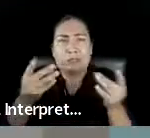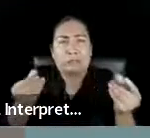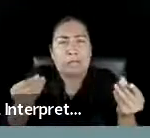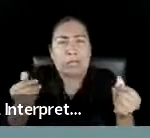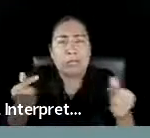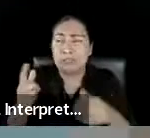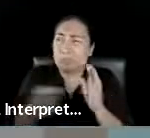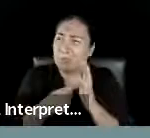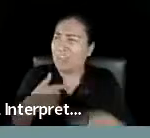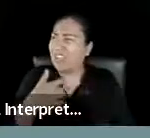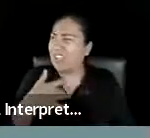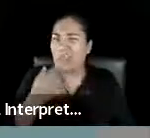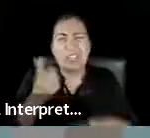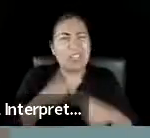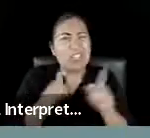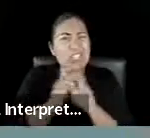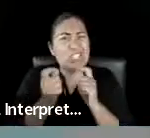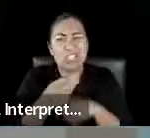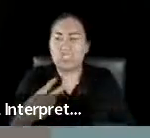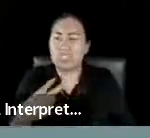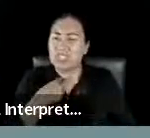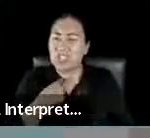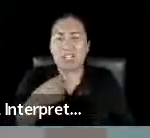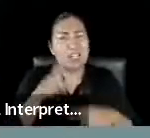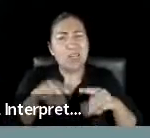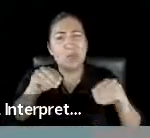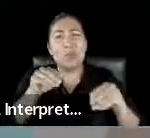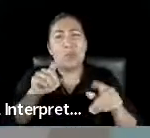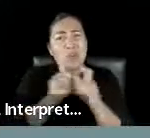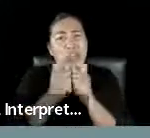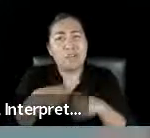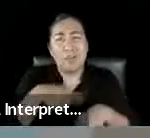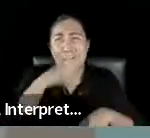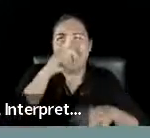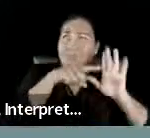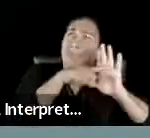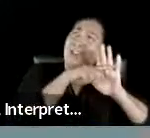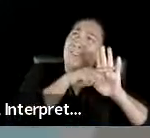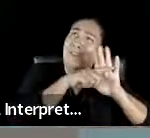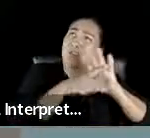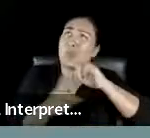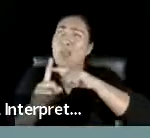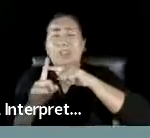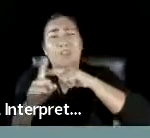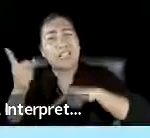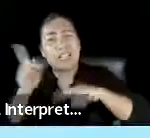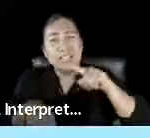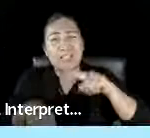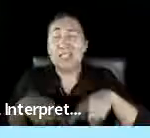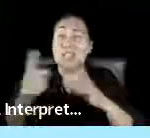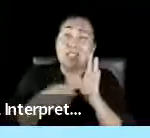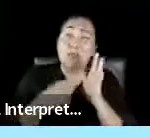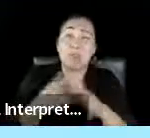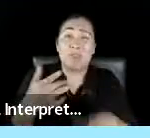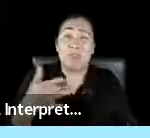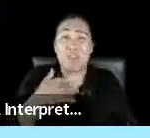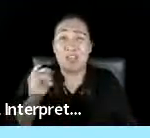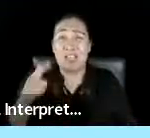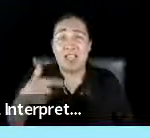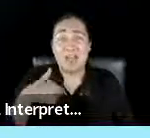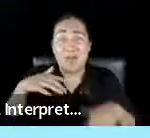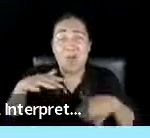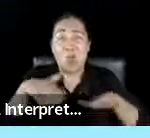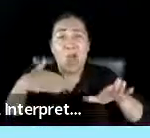stuck, unable to move or change my mindset from negative to positive. Other days it feels like I'm walking on ice, slipping